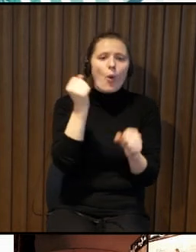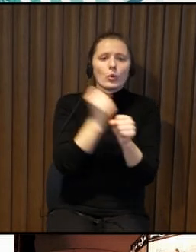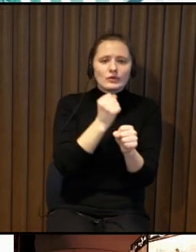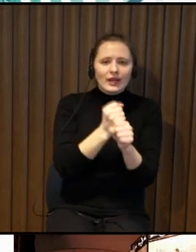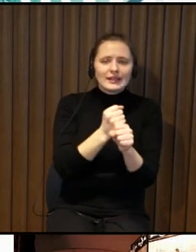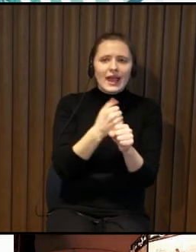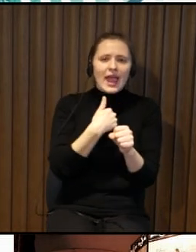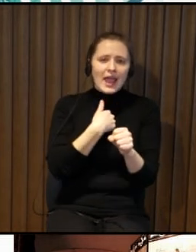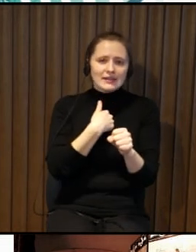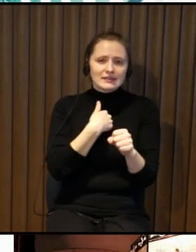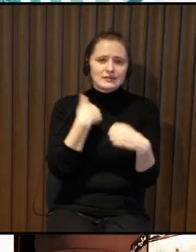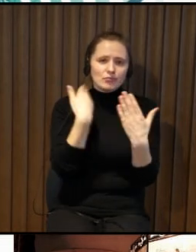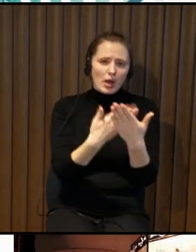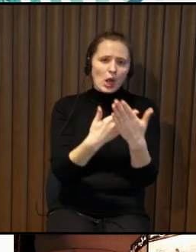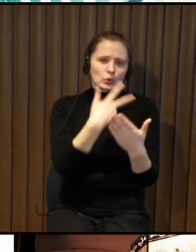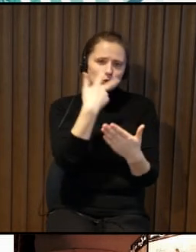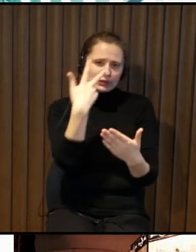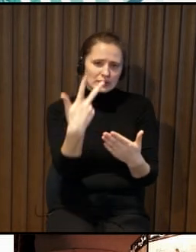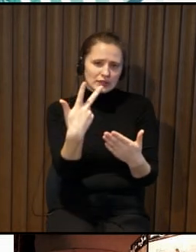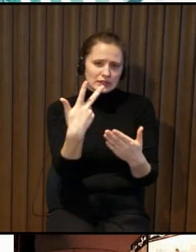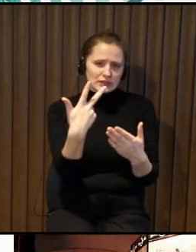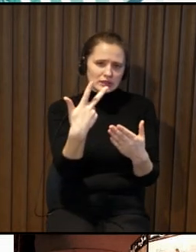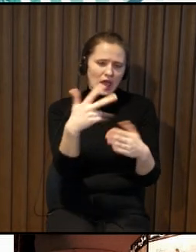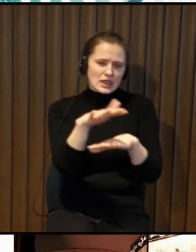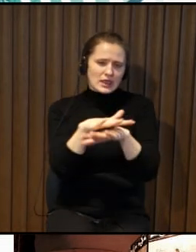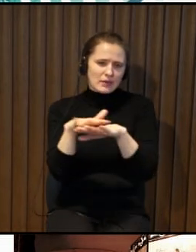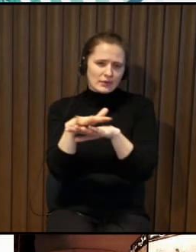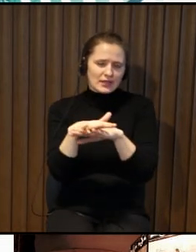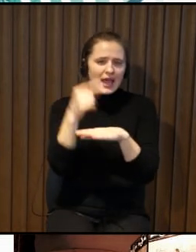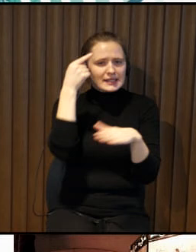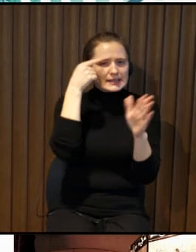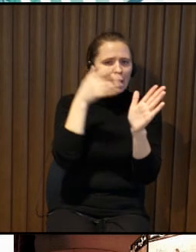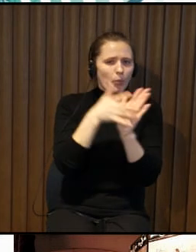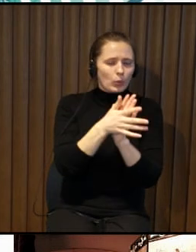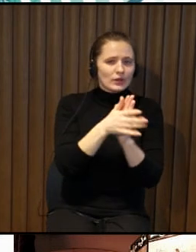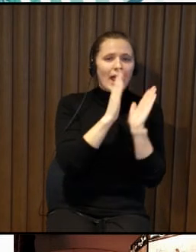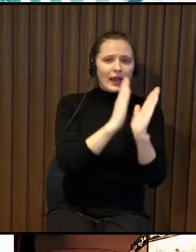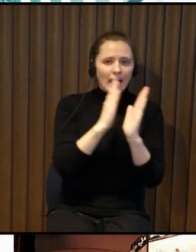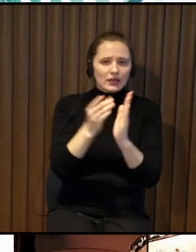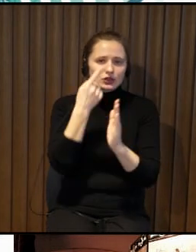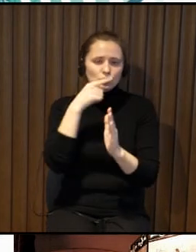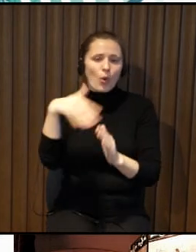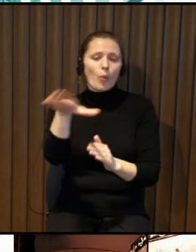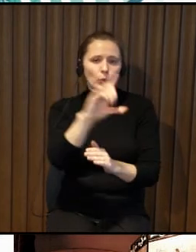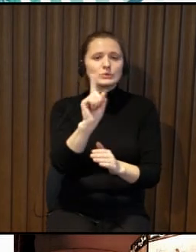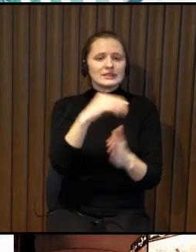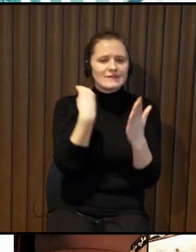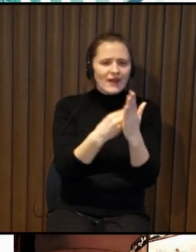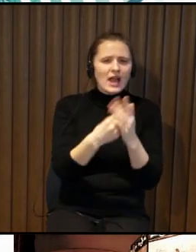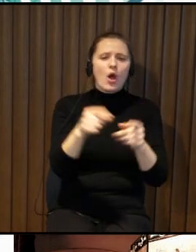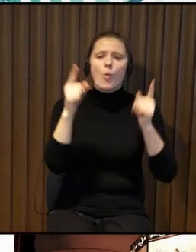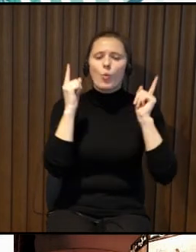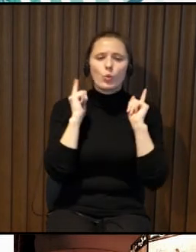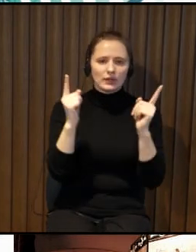First, recognize that everyone is unique, different, and variable. Therein is our individual and